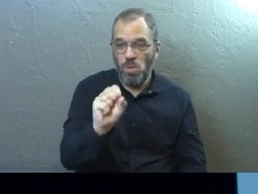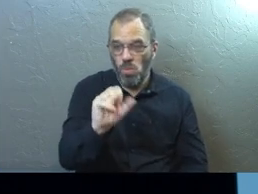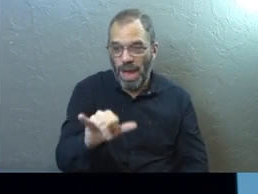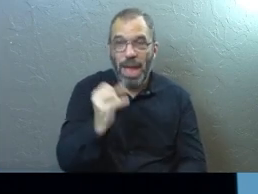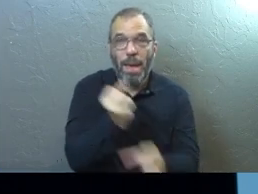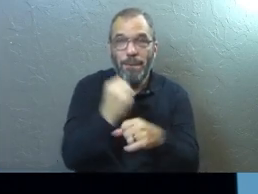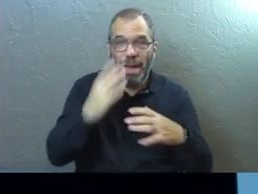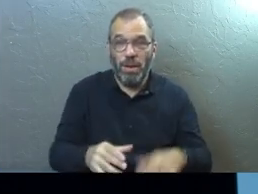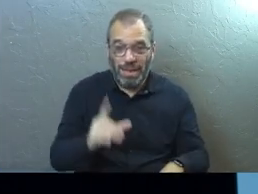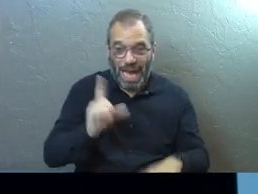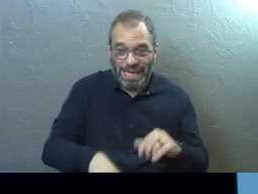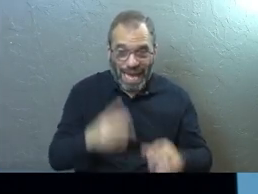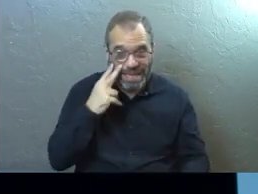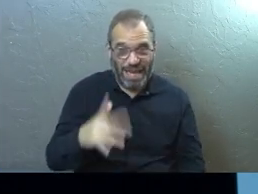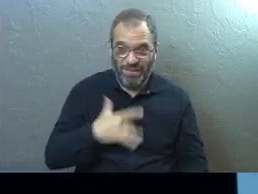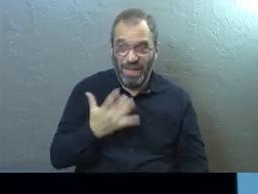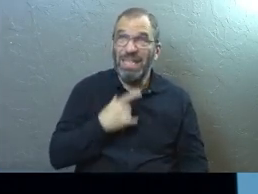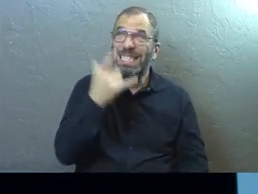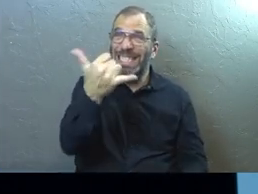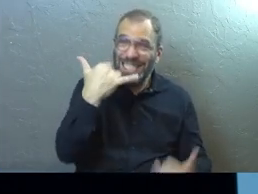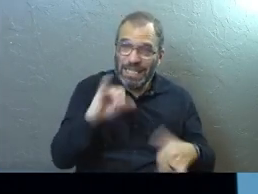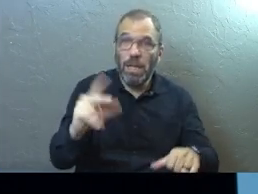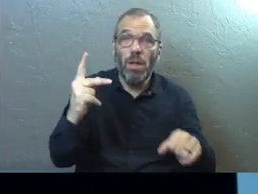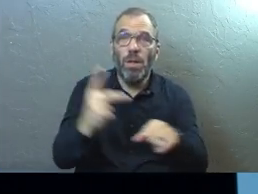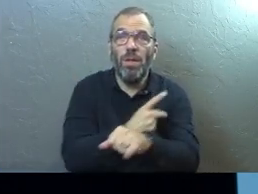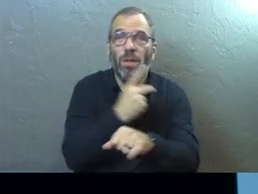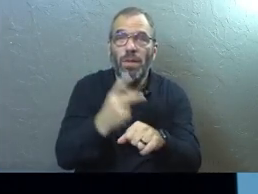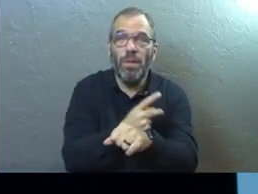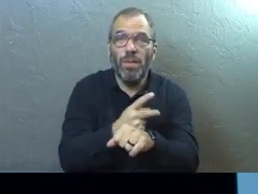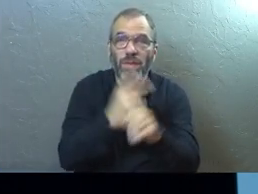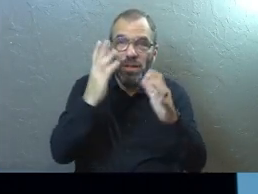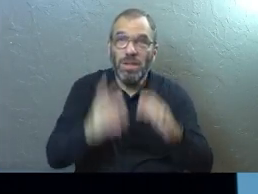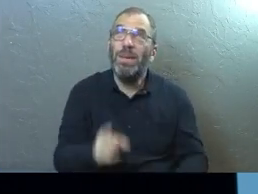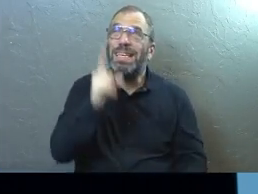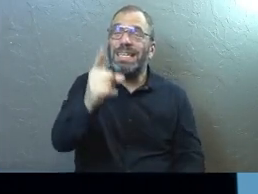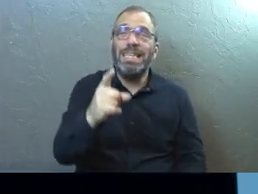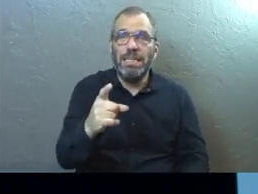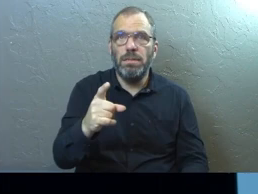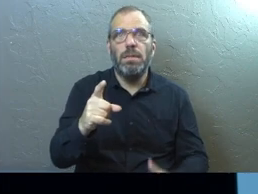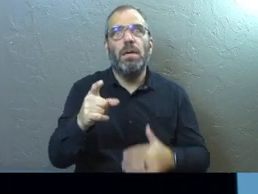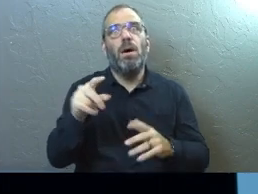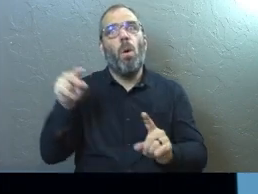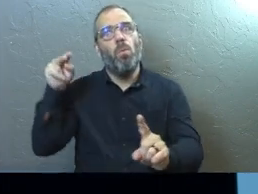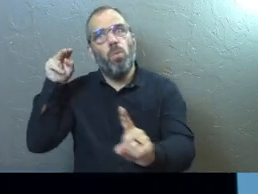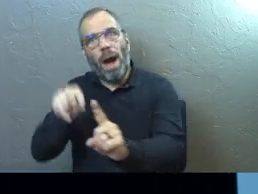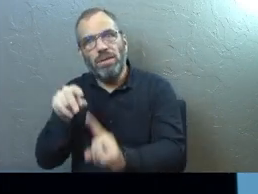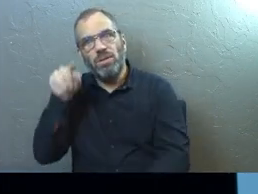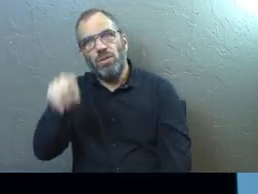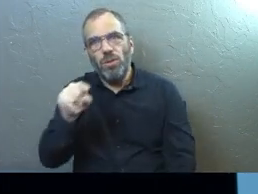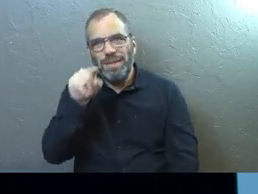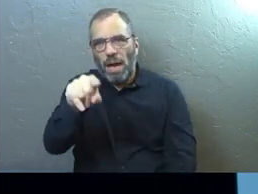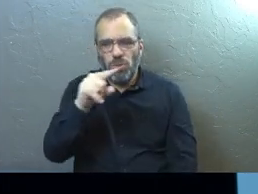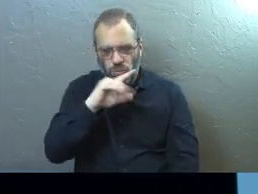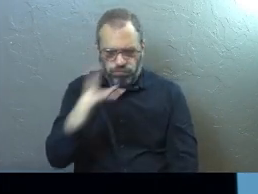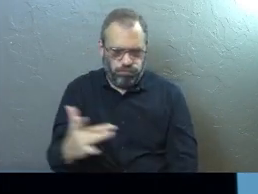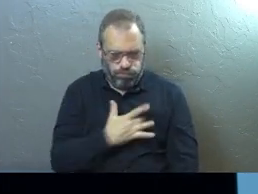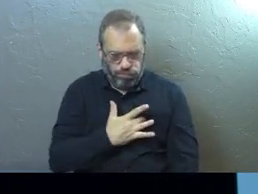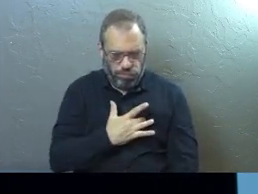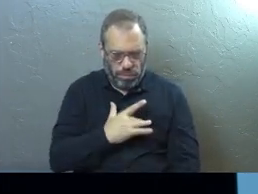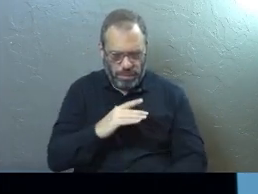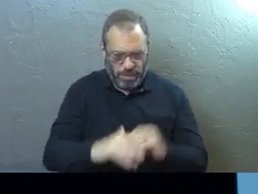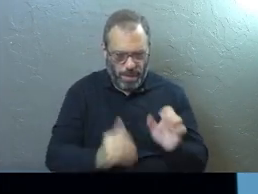Even when I don't see it and I don't feel it, he's still the shepherd and he's watching. And I want that to build in us